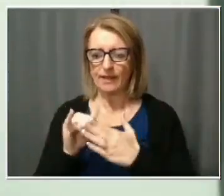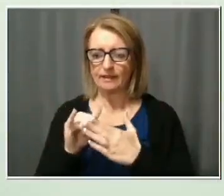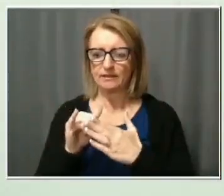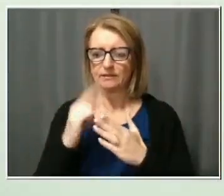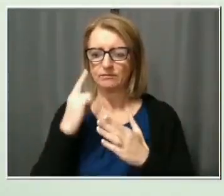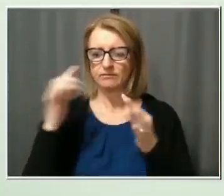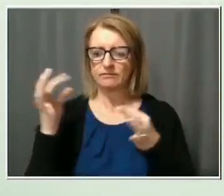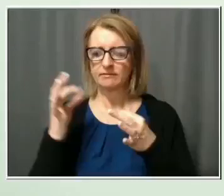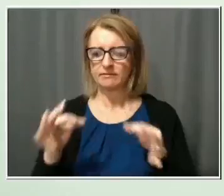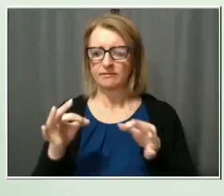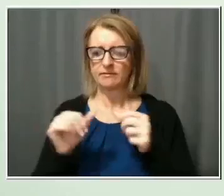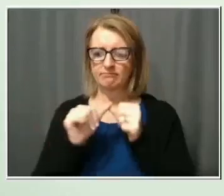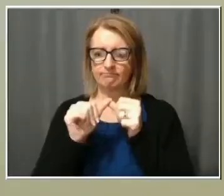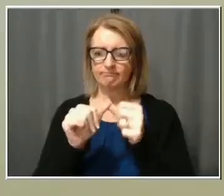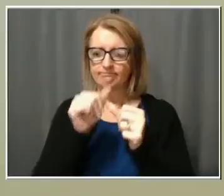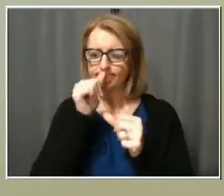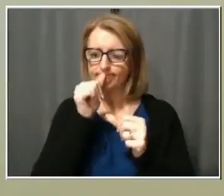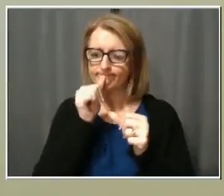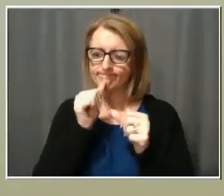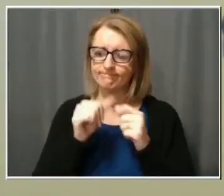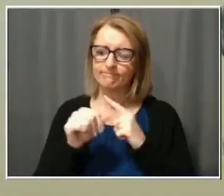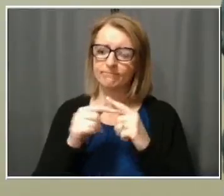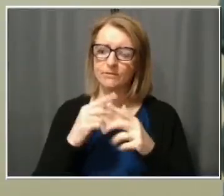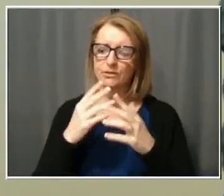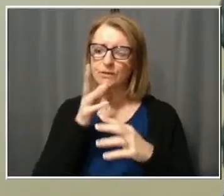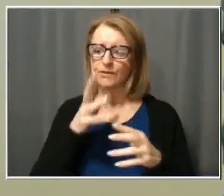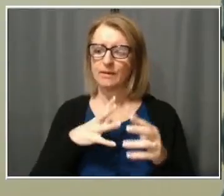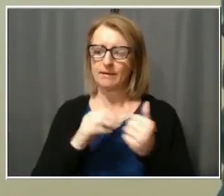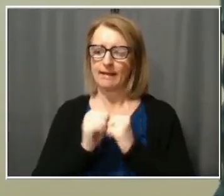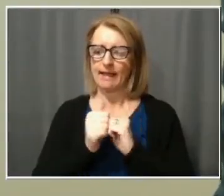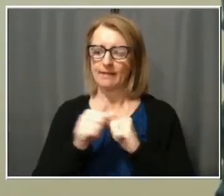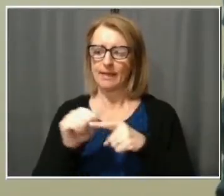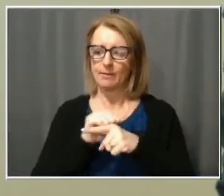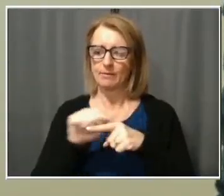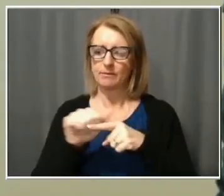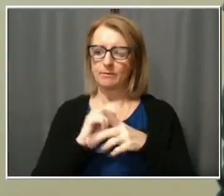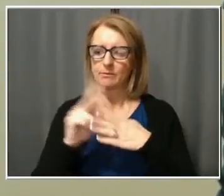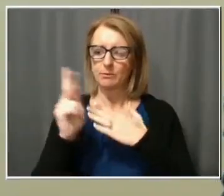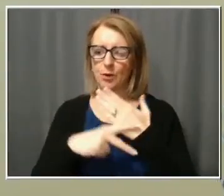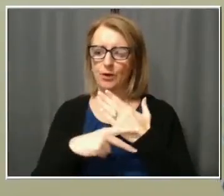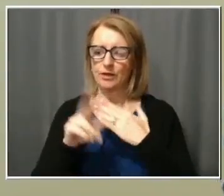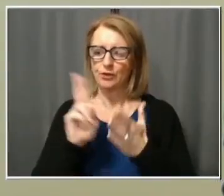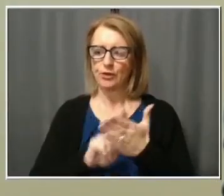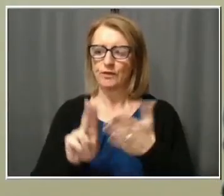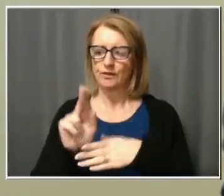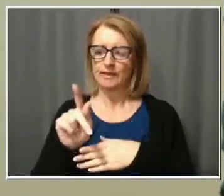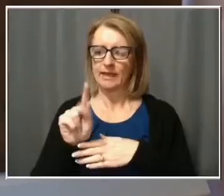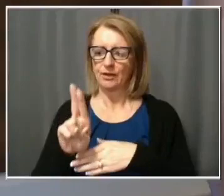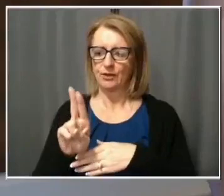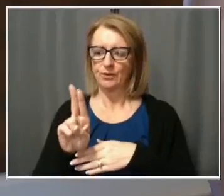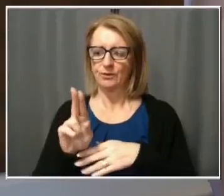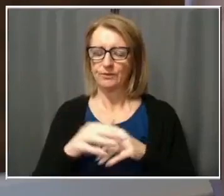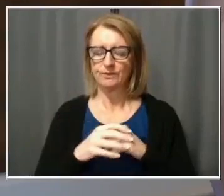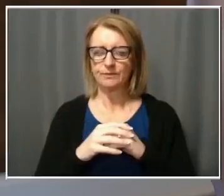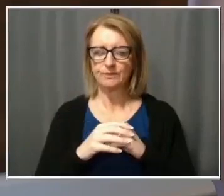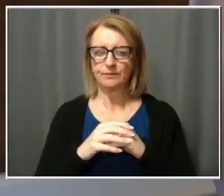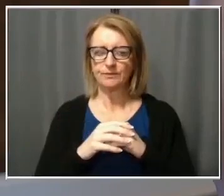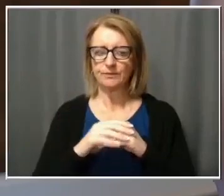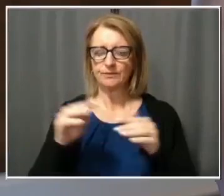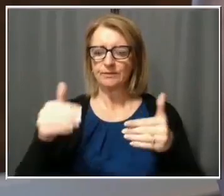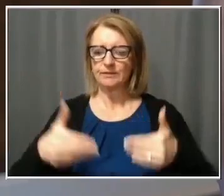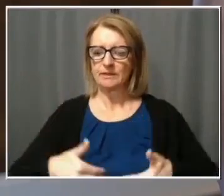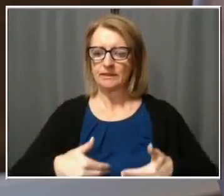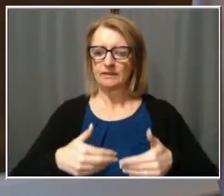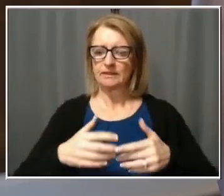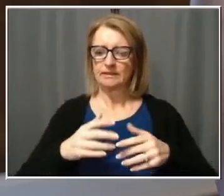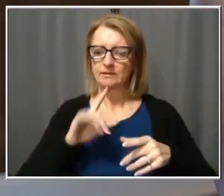to push through led her to the female athlete program at the University of Kansas Health System. It was the interdisciplinary care that